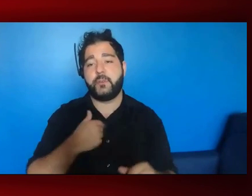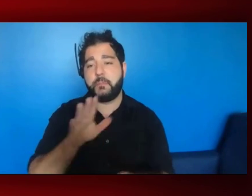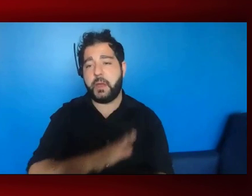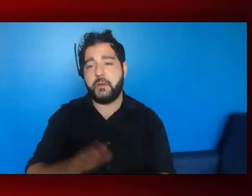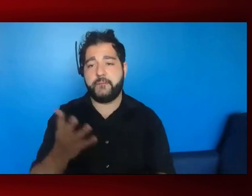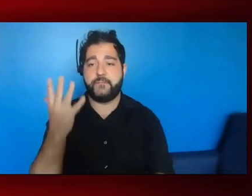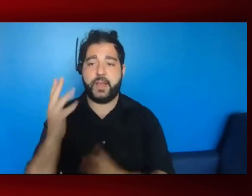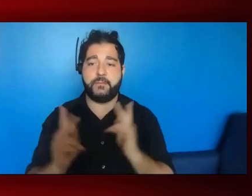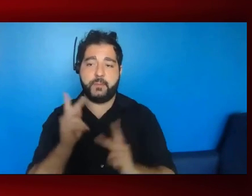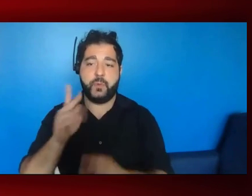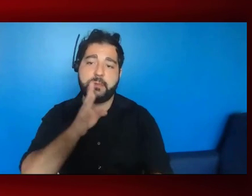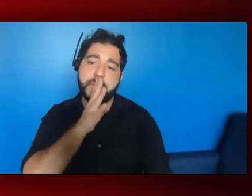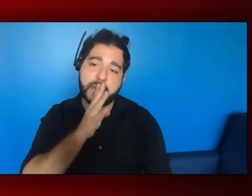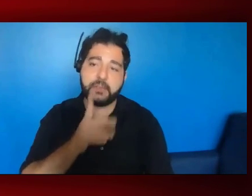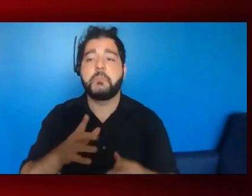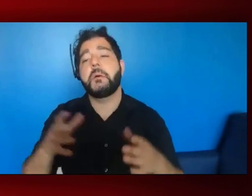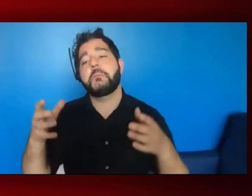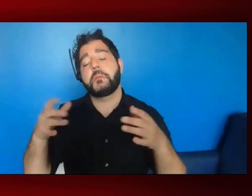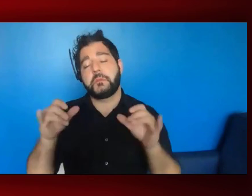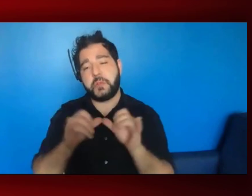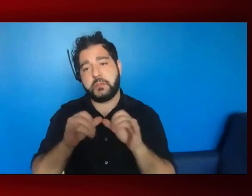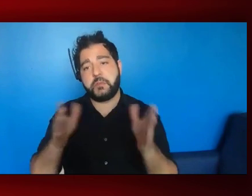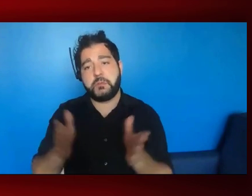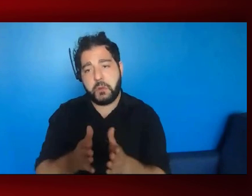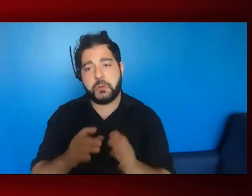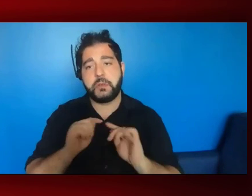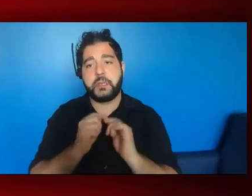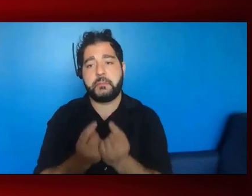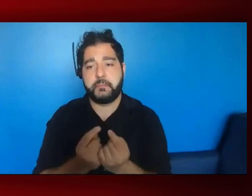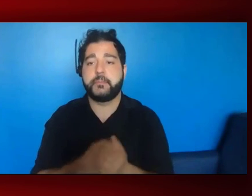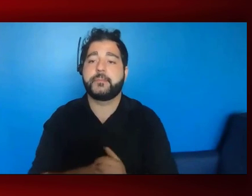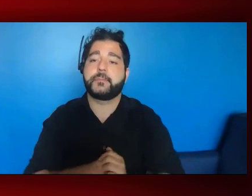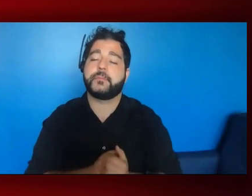people speak, so it'll be the size of your smaller team.